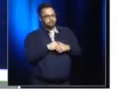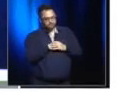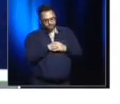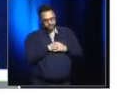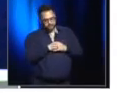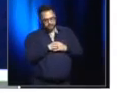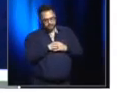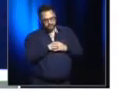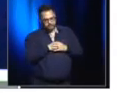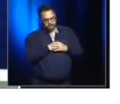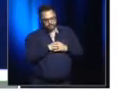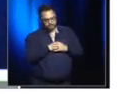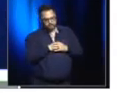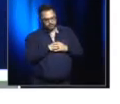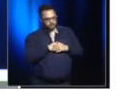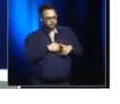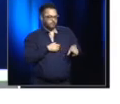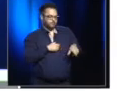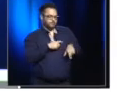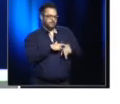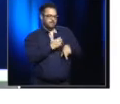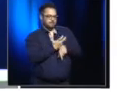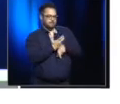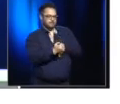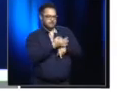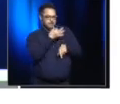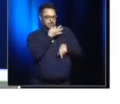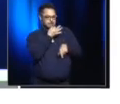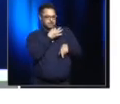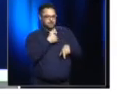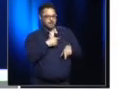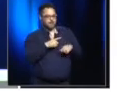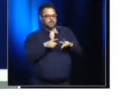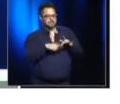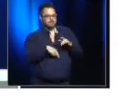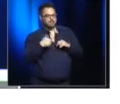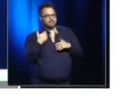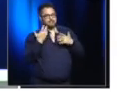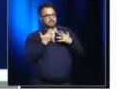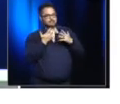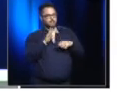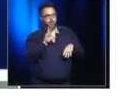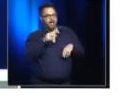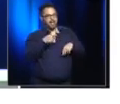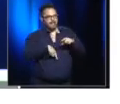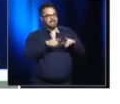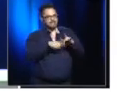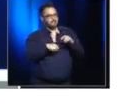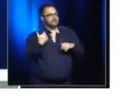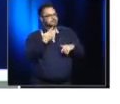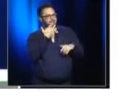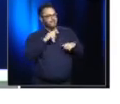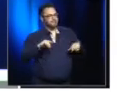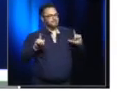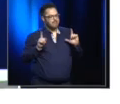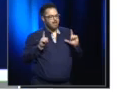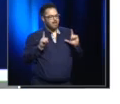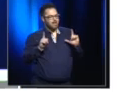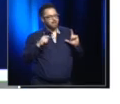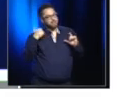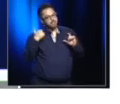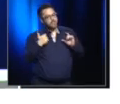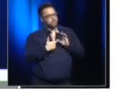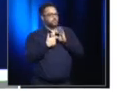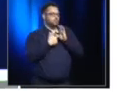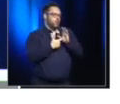I'm just looking at the time there. I might skip. This is my favourite. I'm not going to skip it. This is one of my favourite slides. This shows